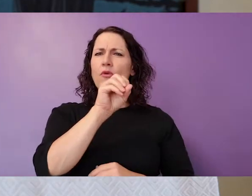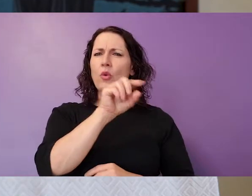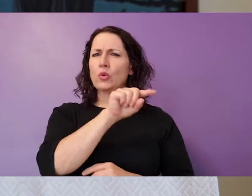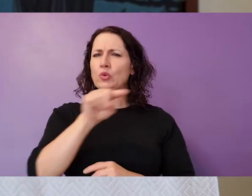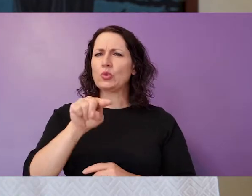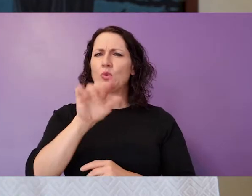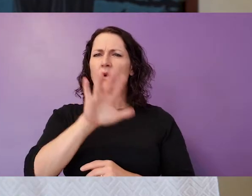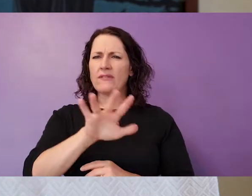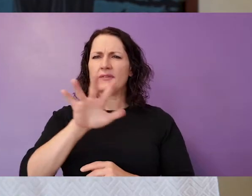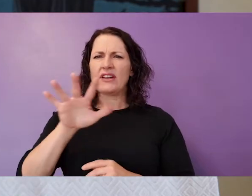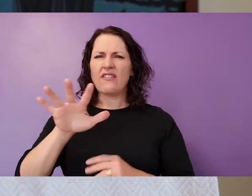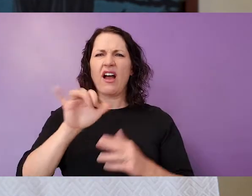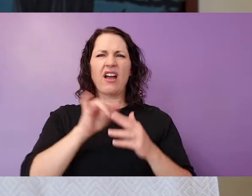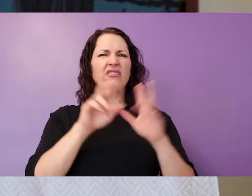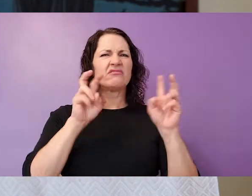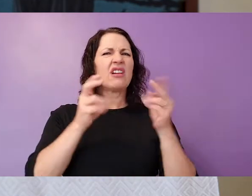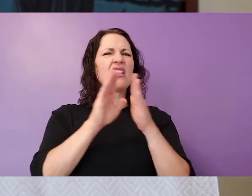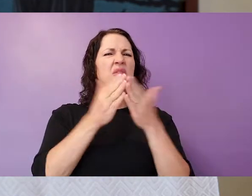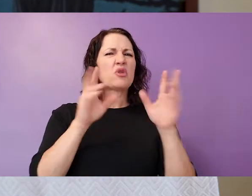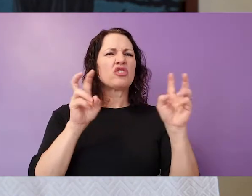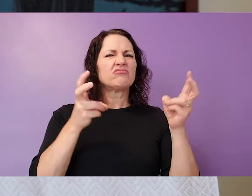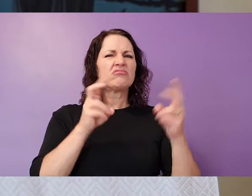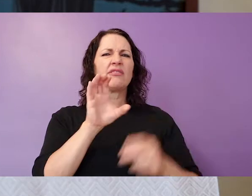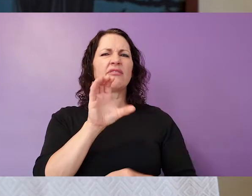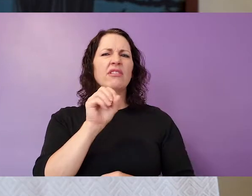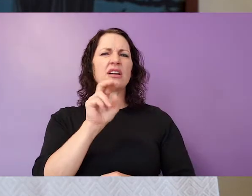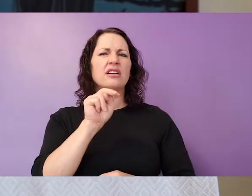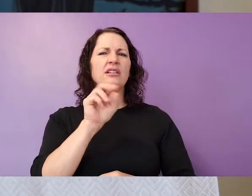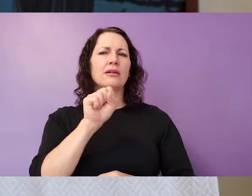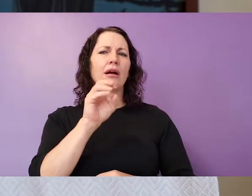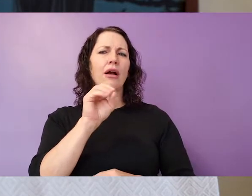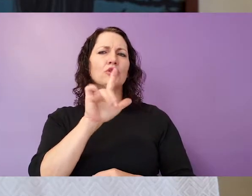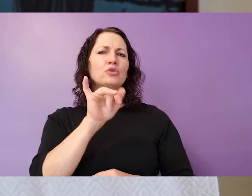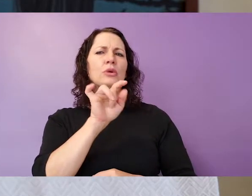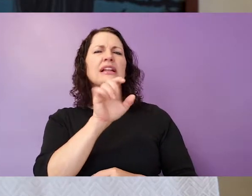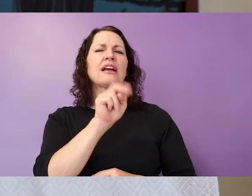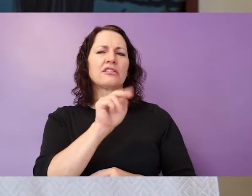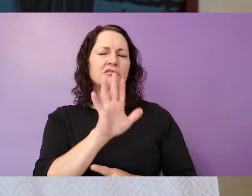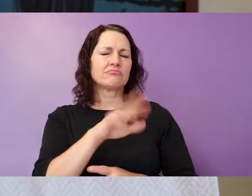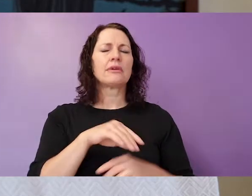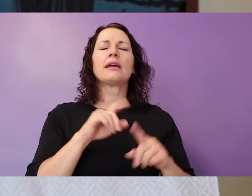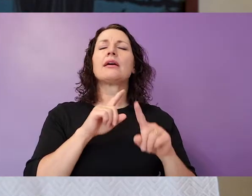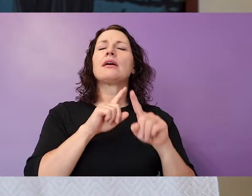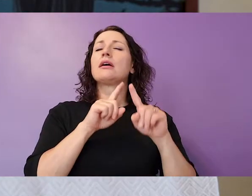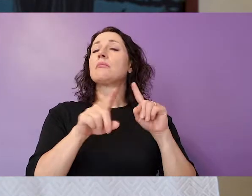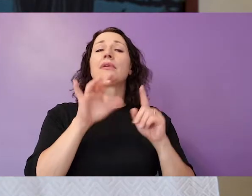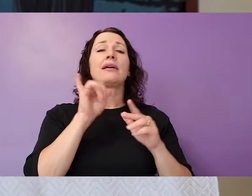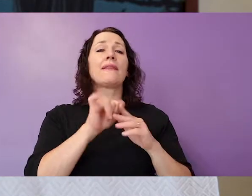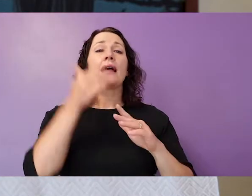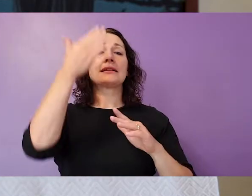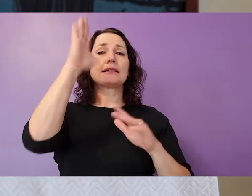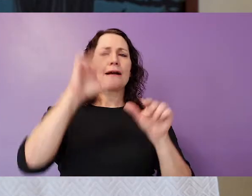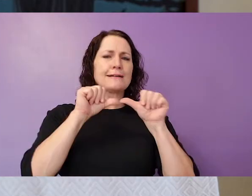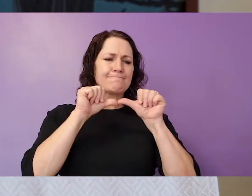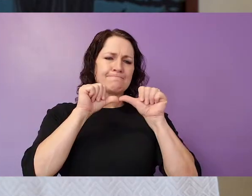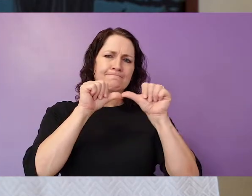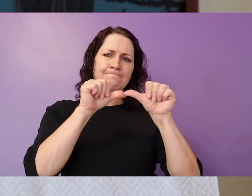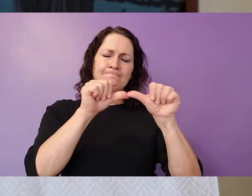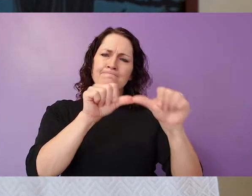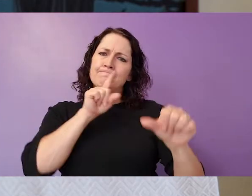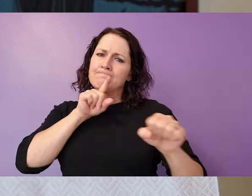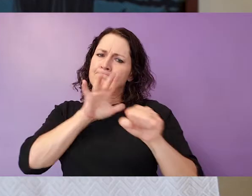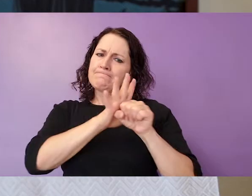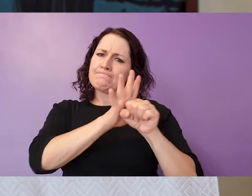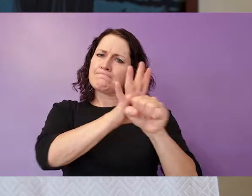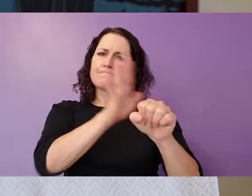55 in Isaiah. And it is the insistence of God in sustaining our